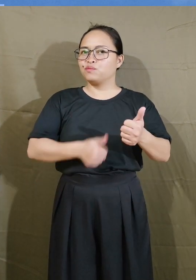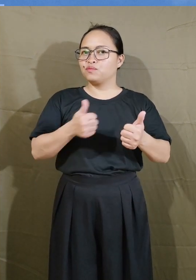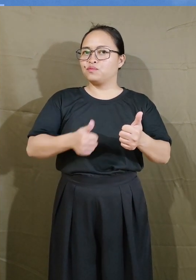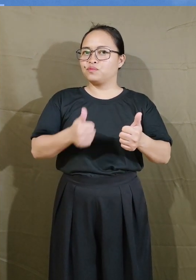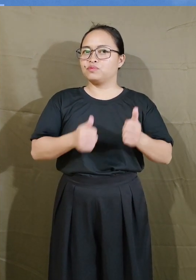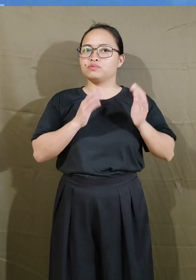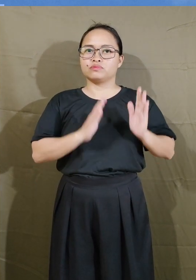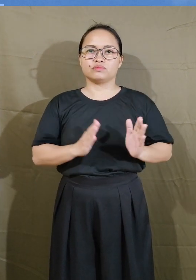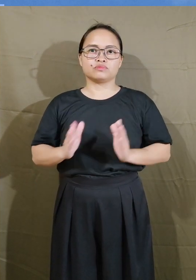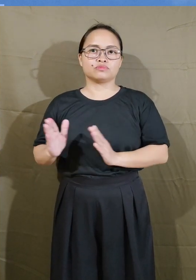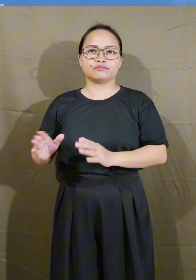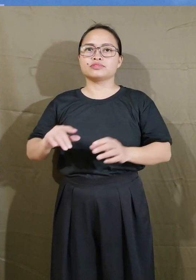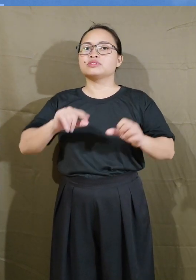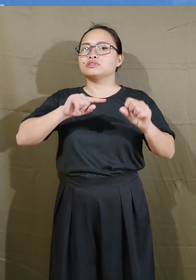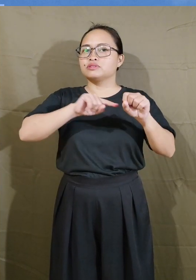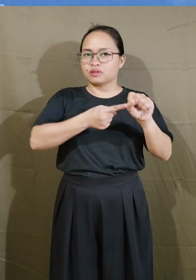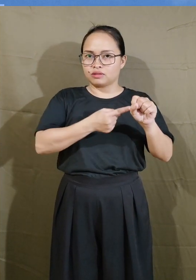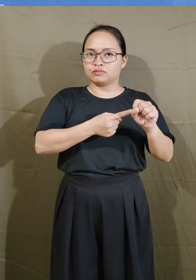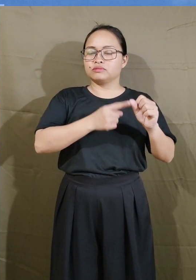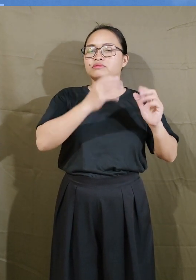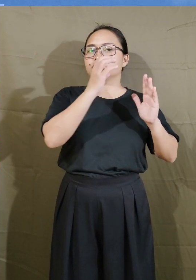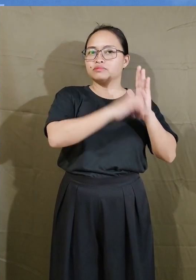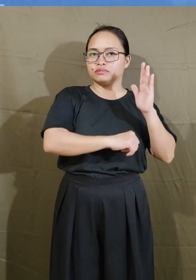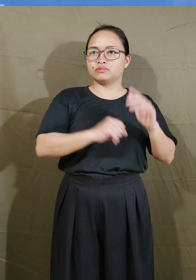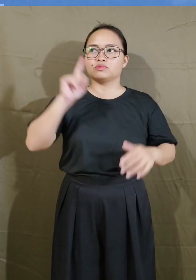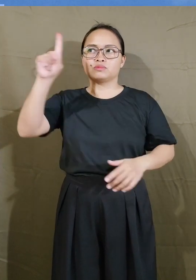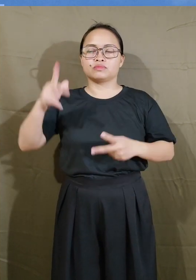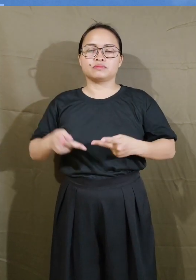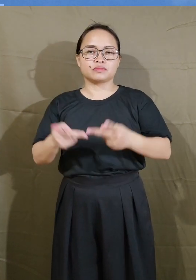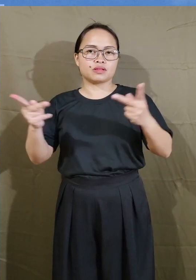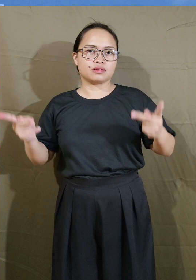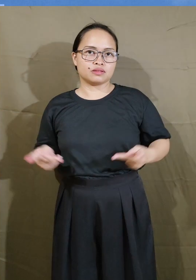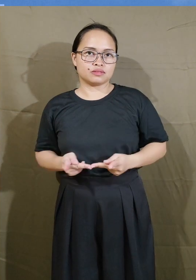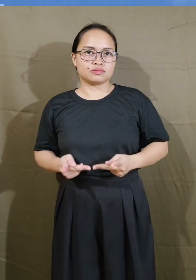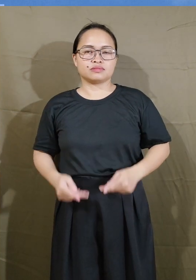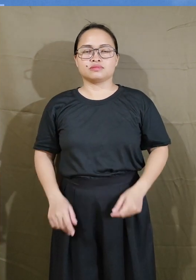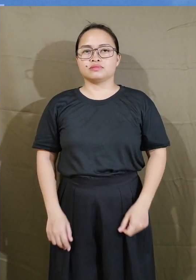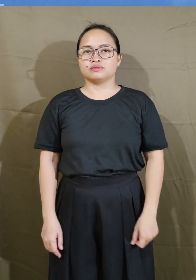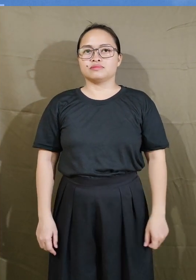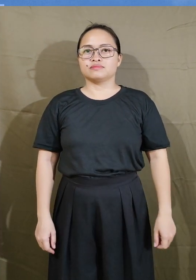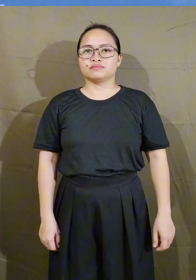Following the process, let's start subtracting in the ones place.